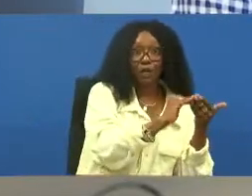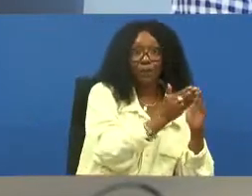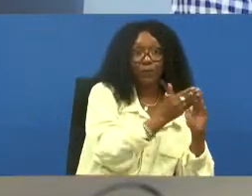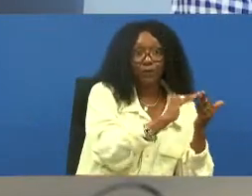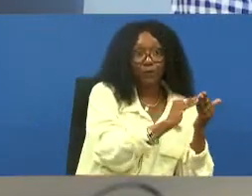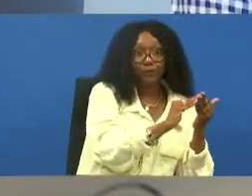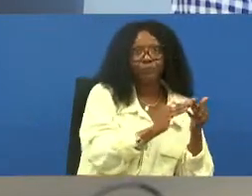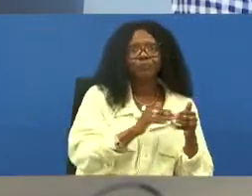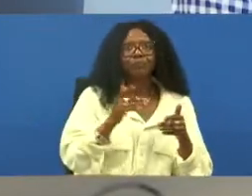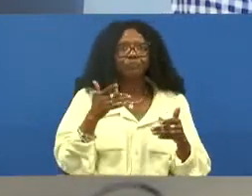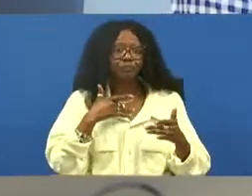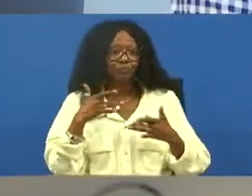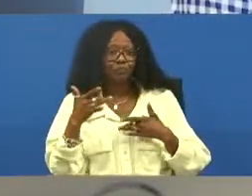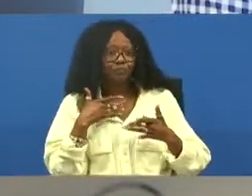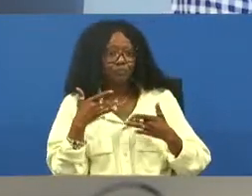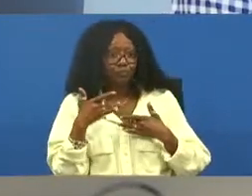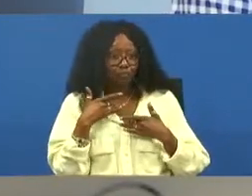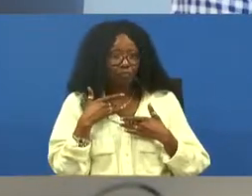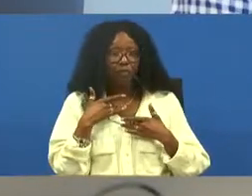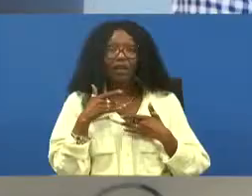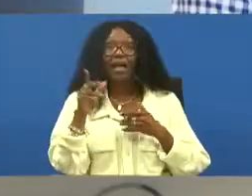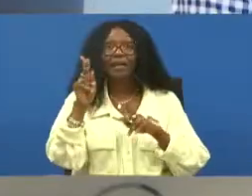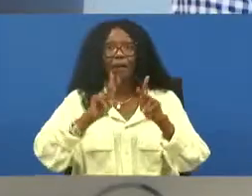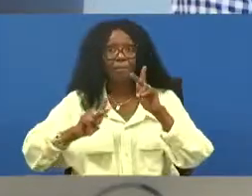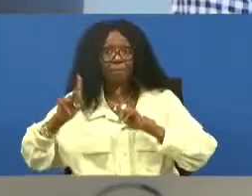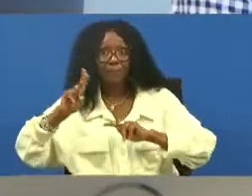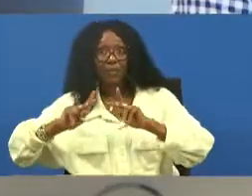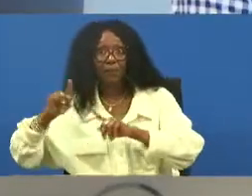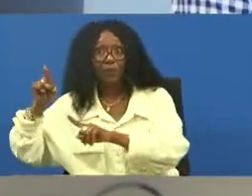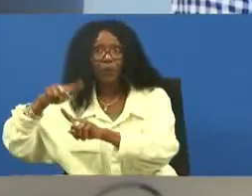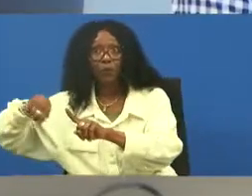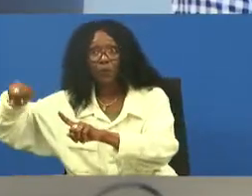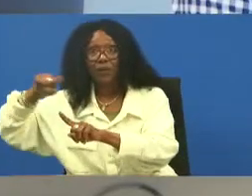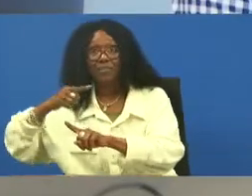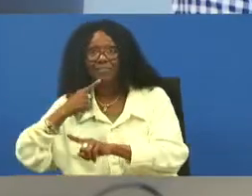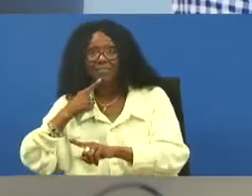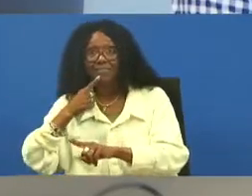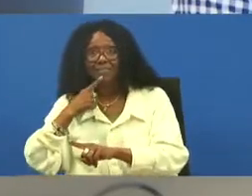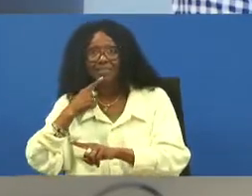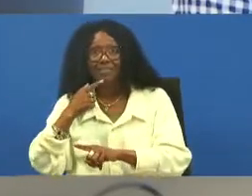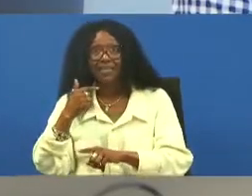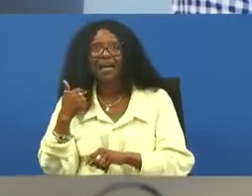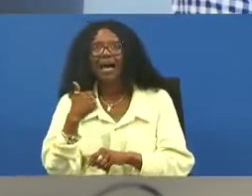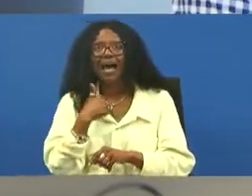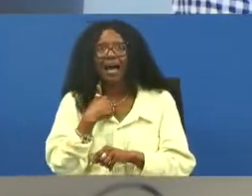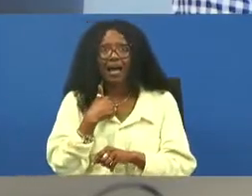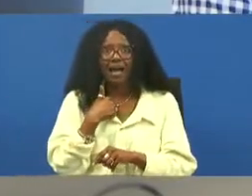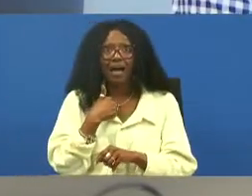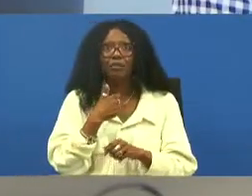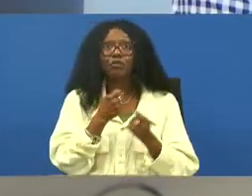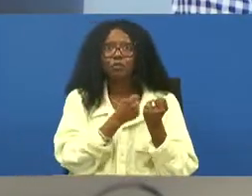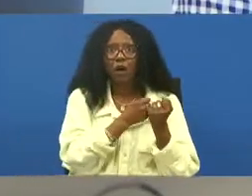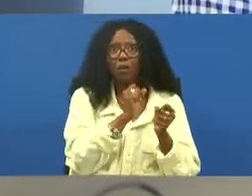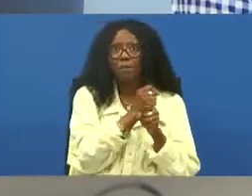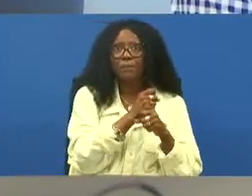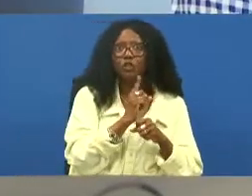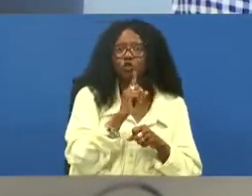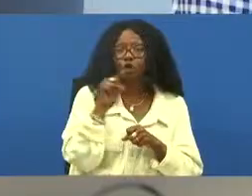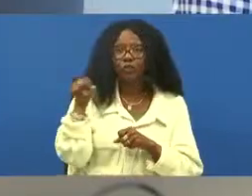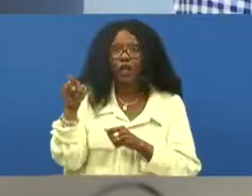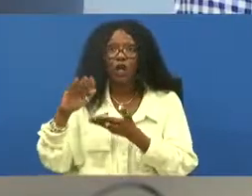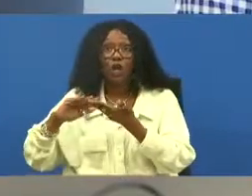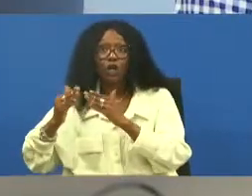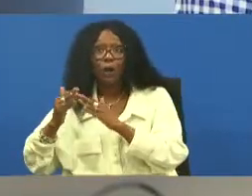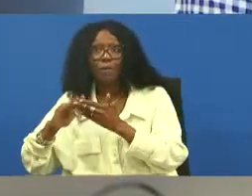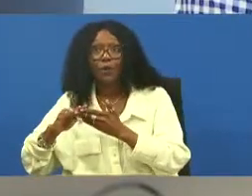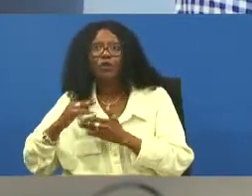these concerns, given what the constituents have been saying, feedback, I'm able to support this rezoning. I want to make sure this community has a